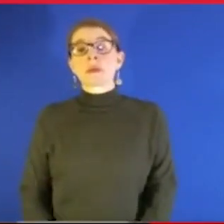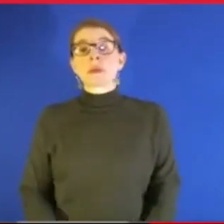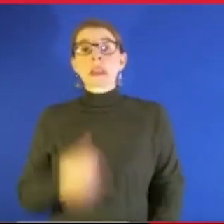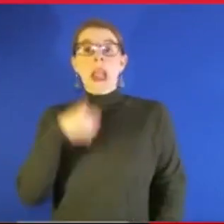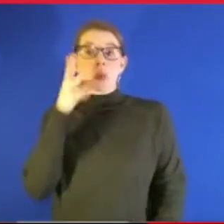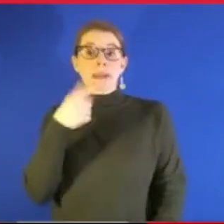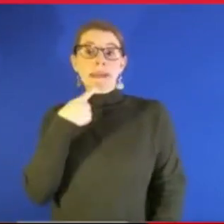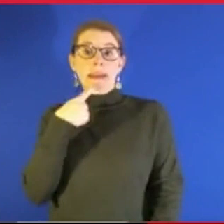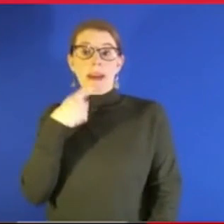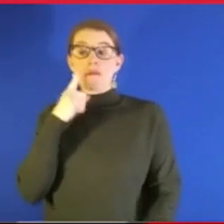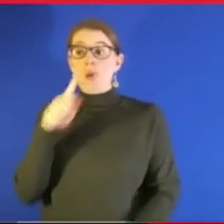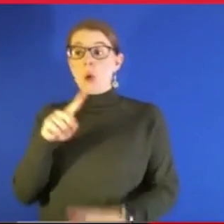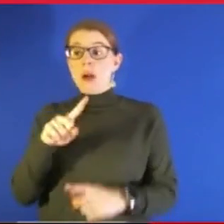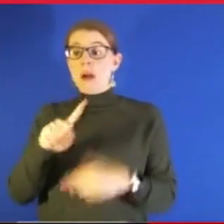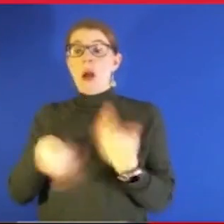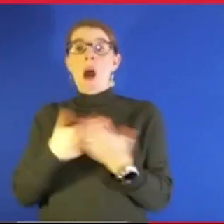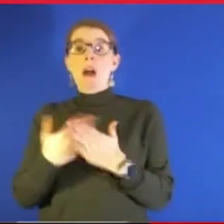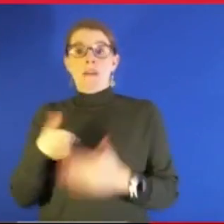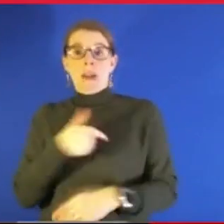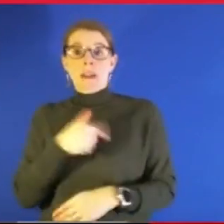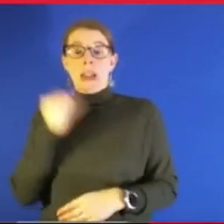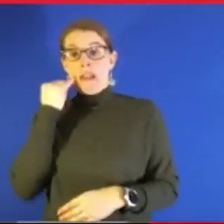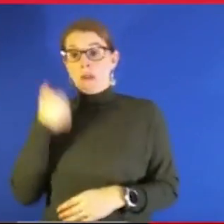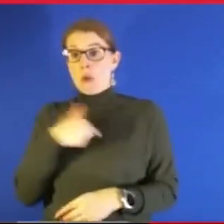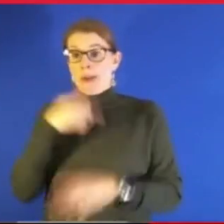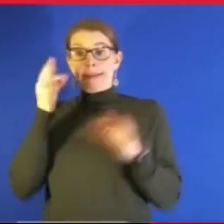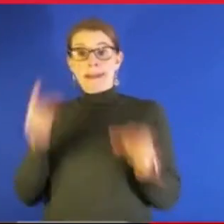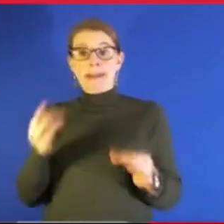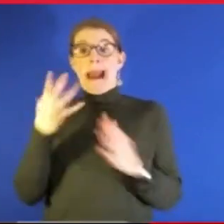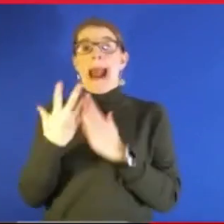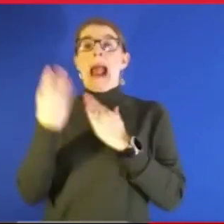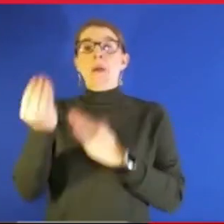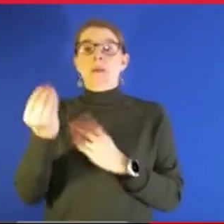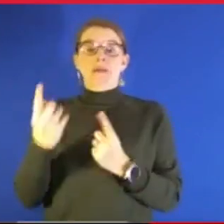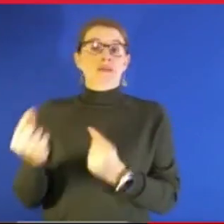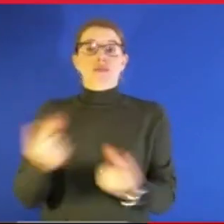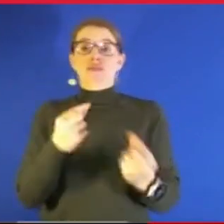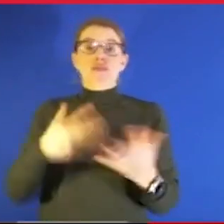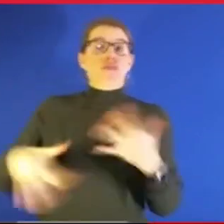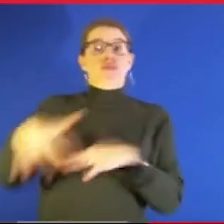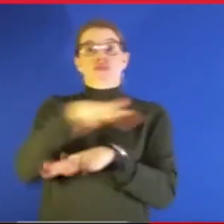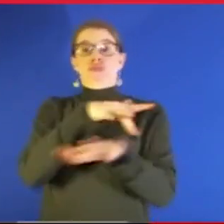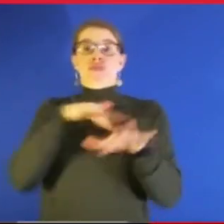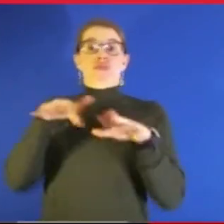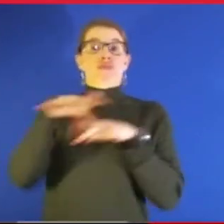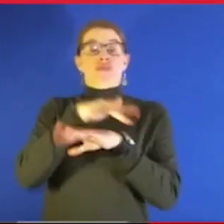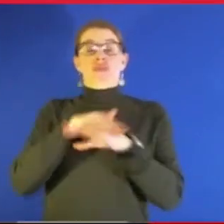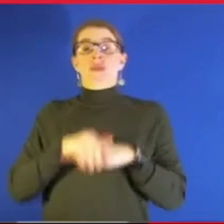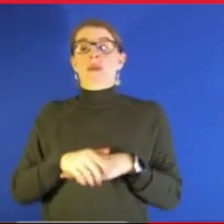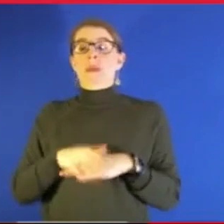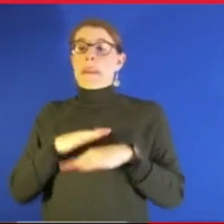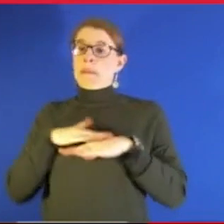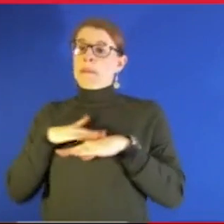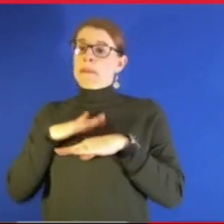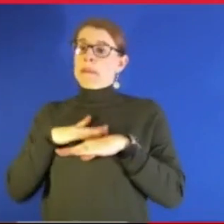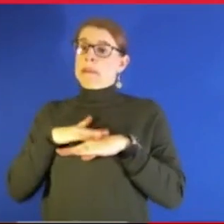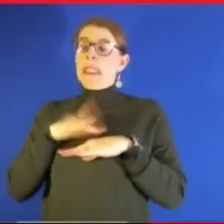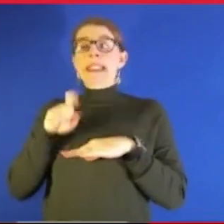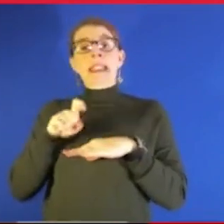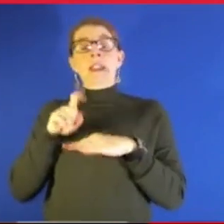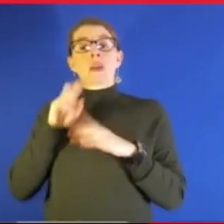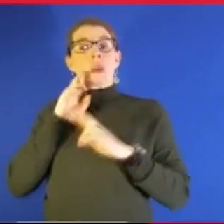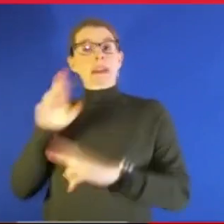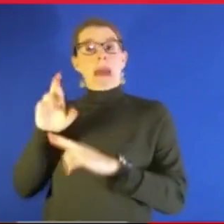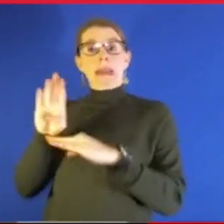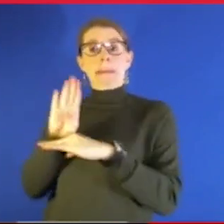of us, if we decide to go out and interact, at a bare minimum, we need to be respectful of a business